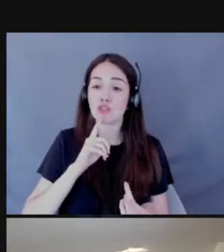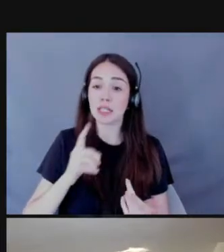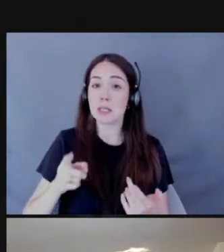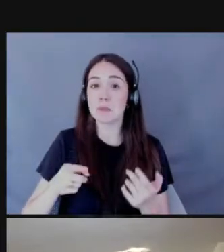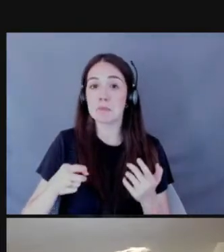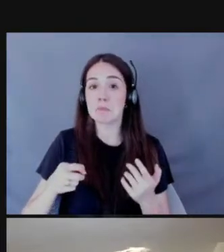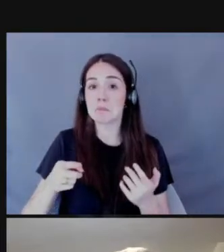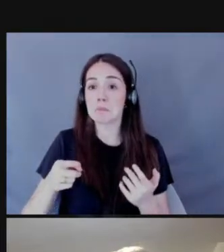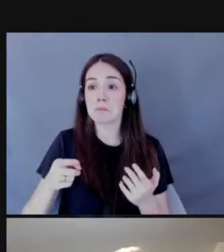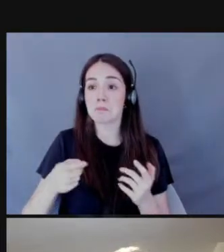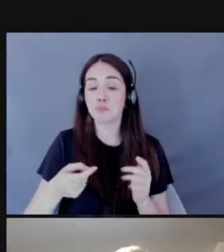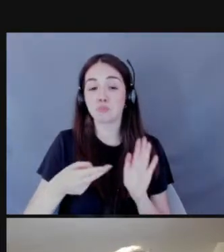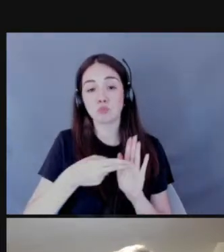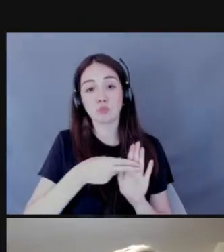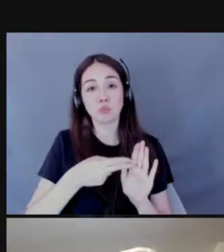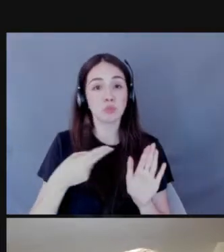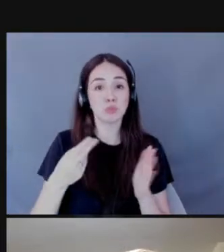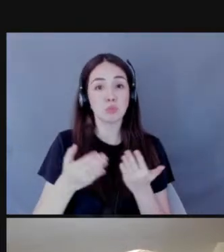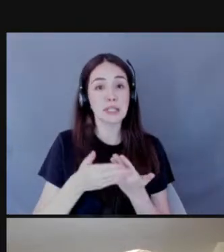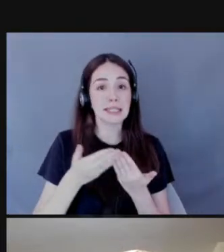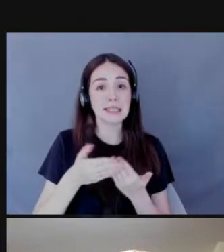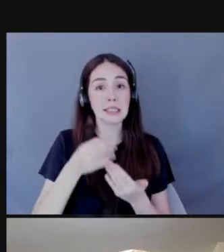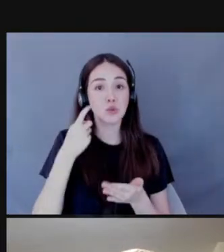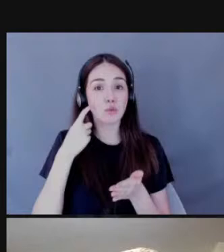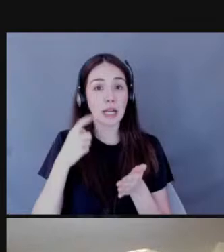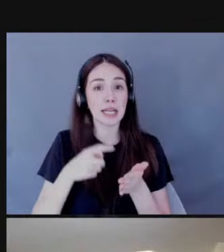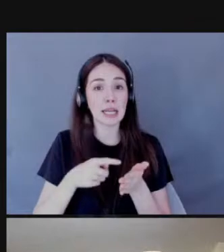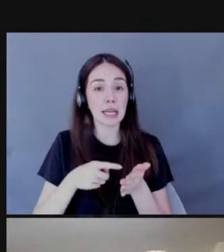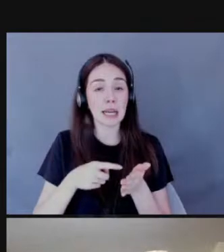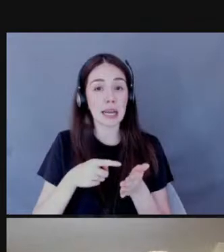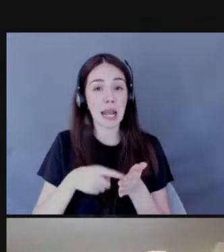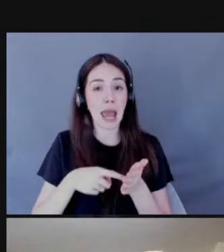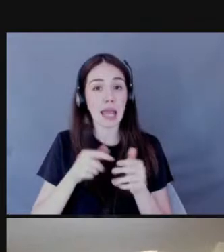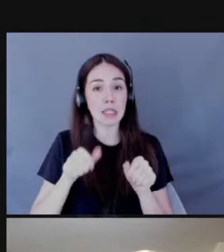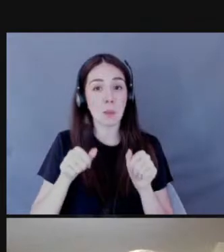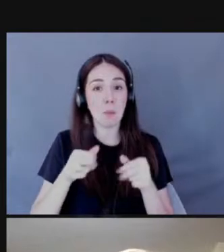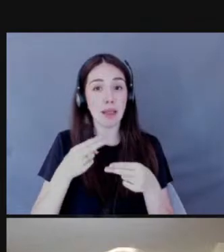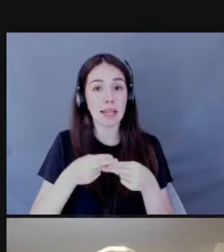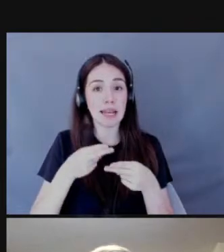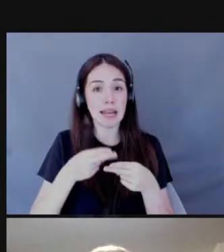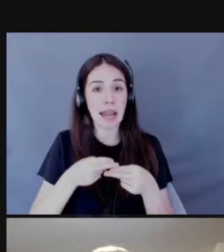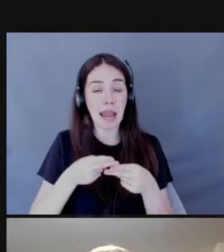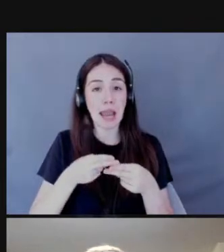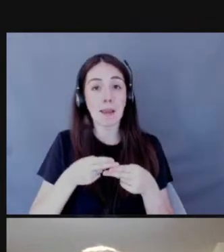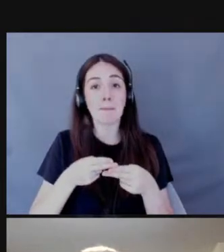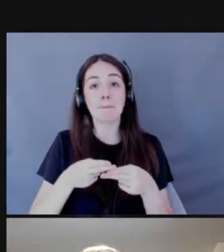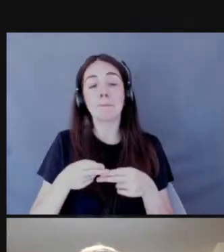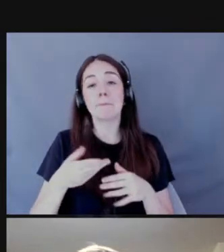became an easily recognizable name by the end of 1980.